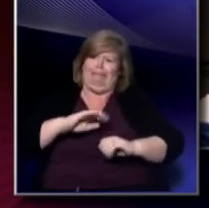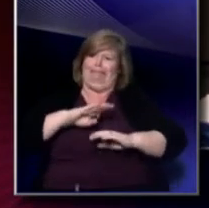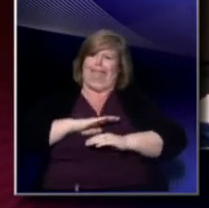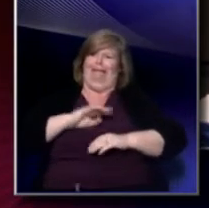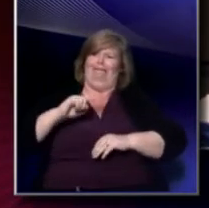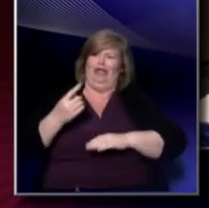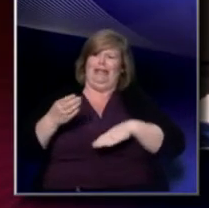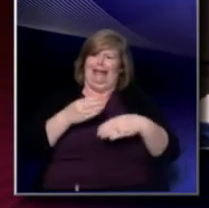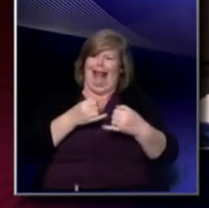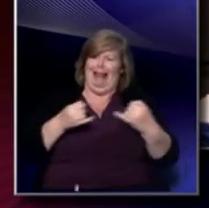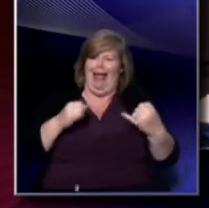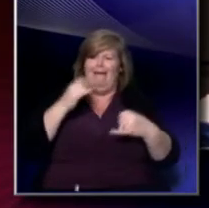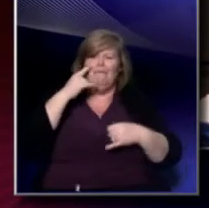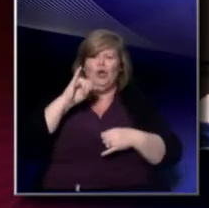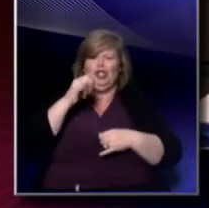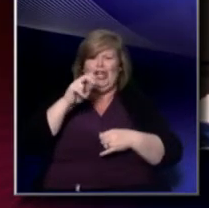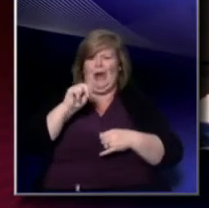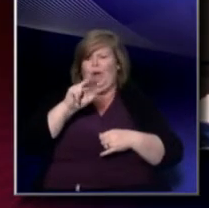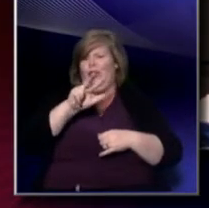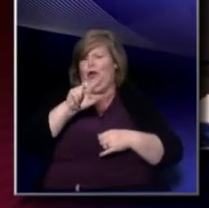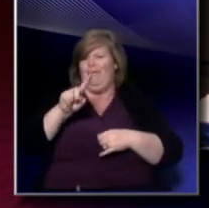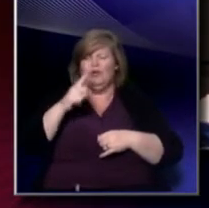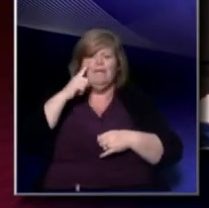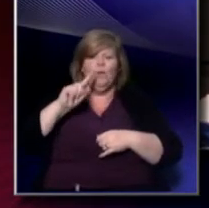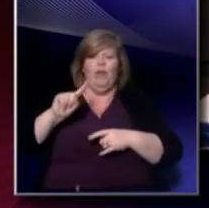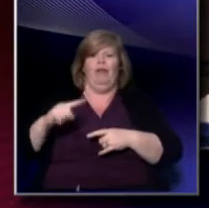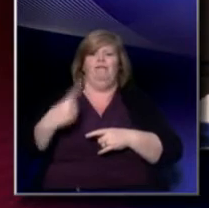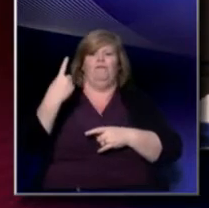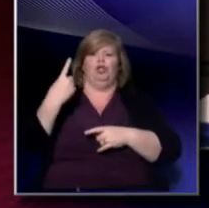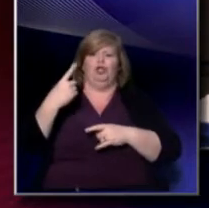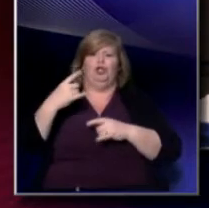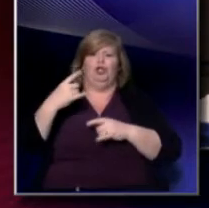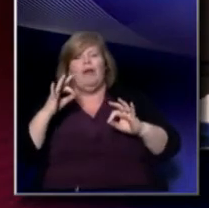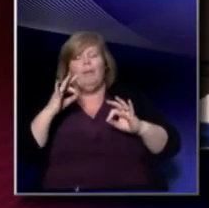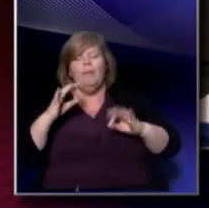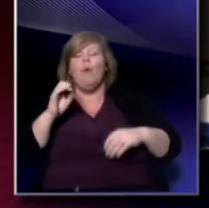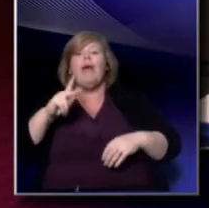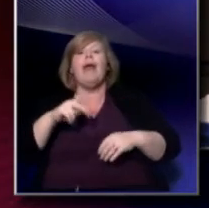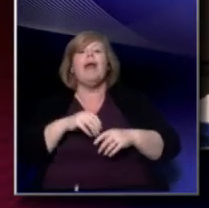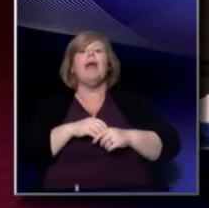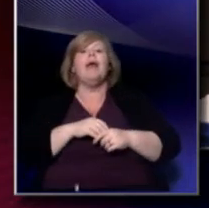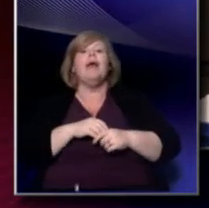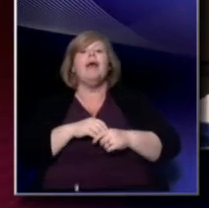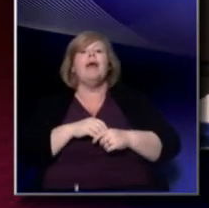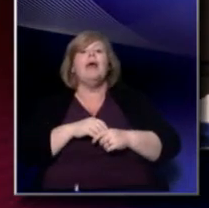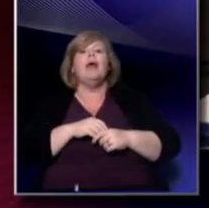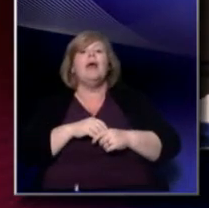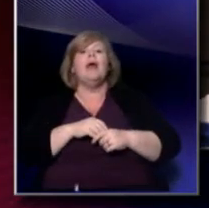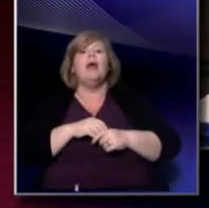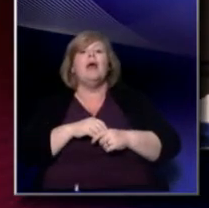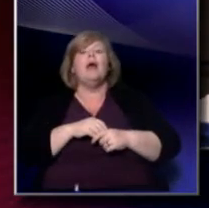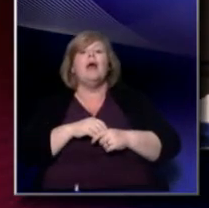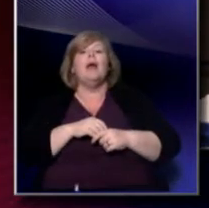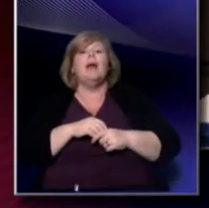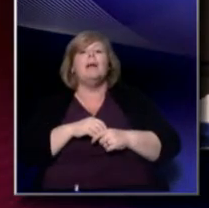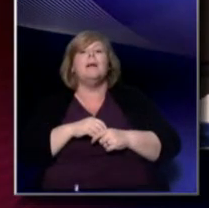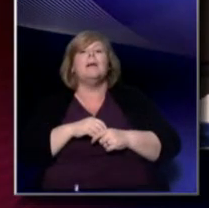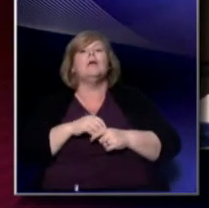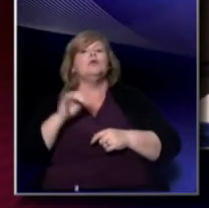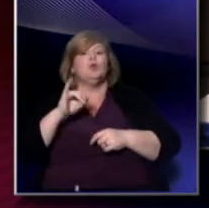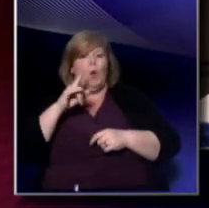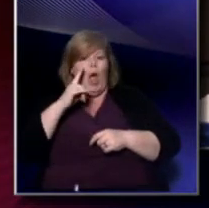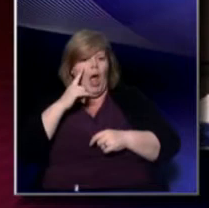January 31st for the first grant, the first of the three. And I do agree